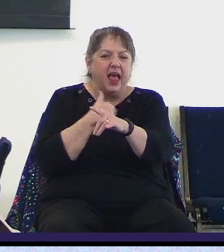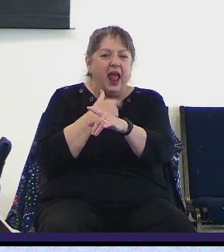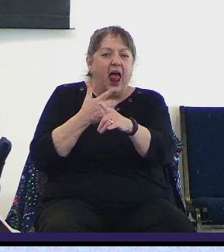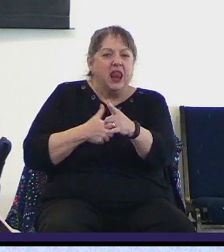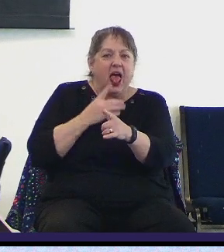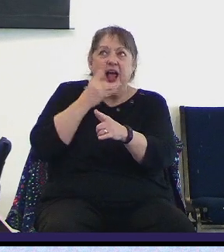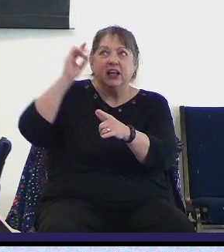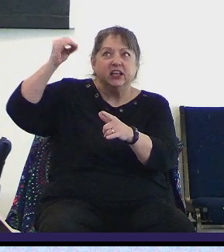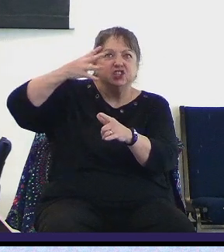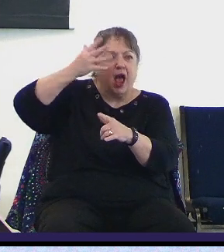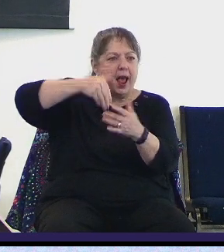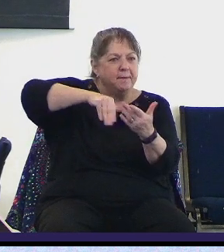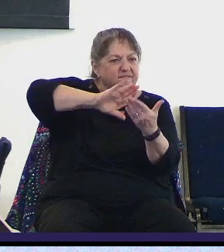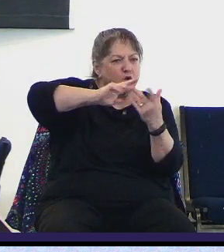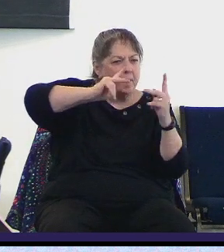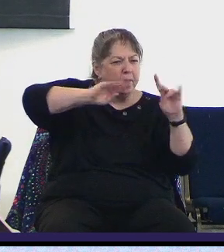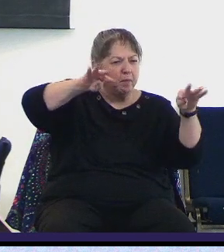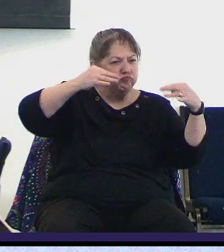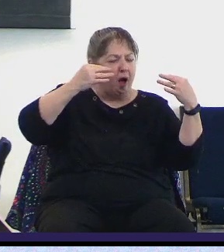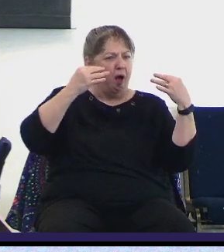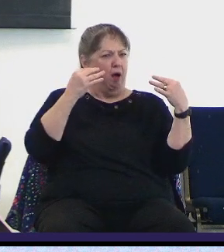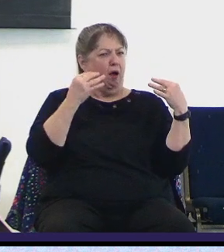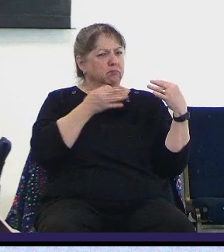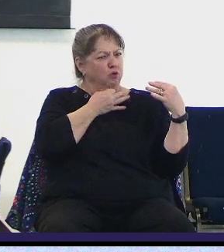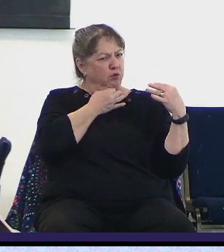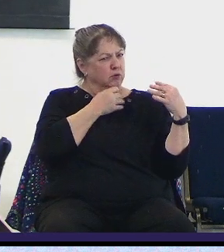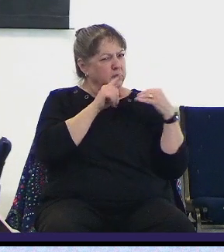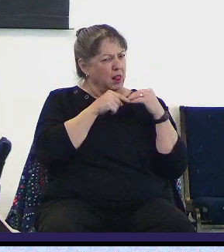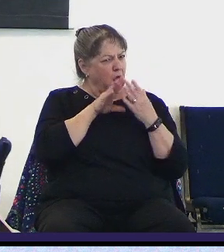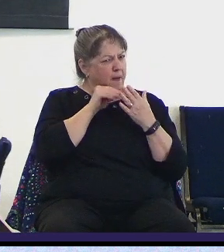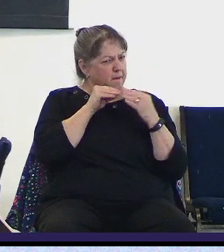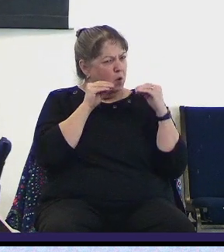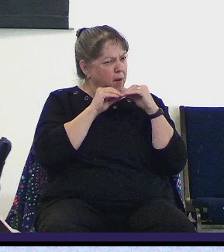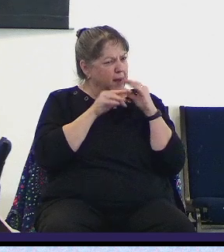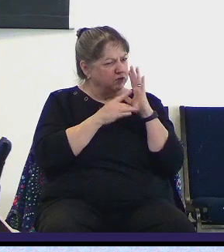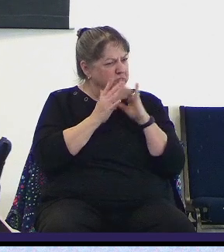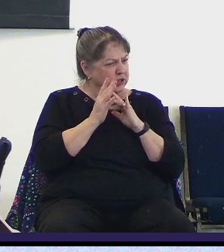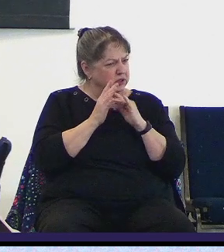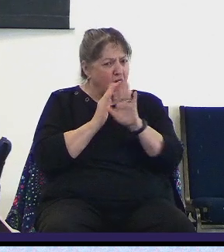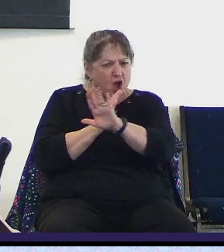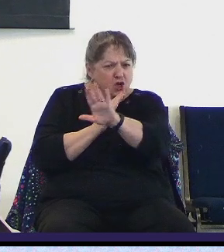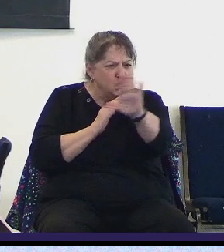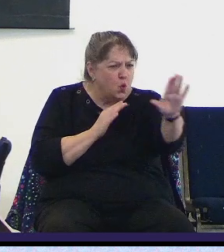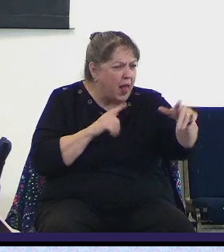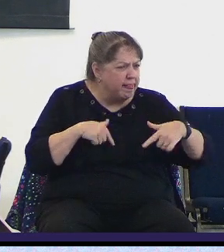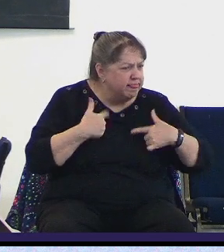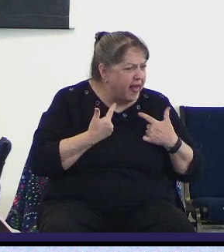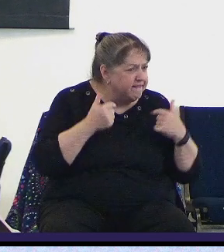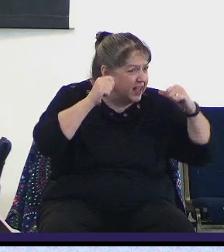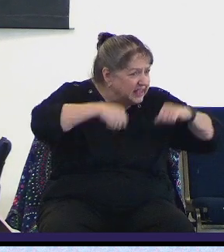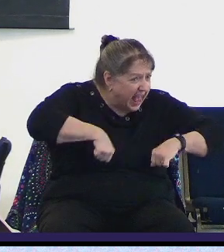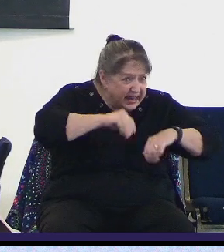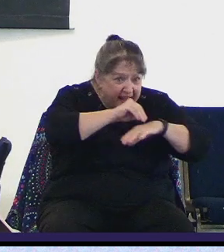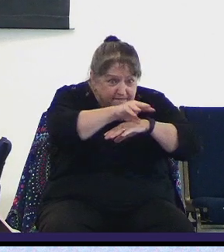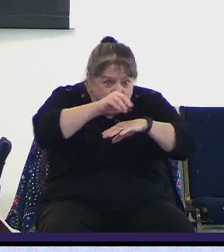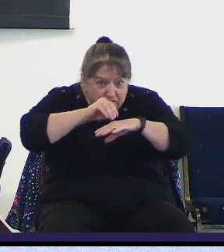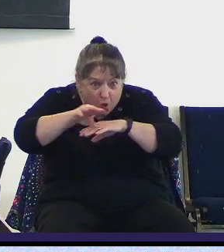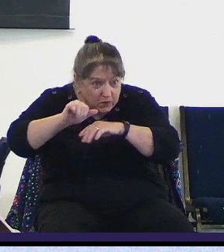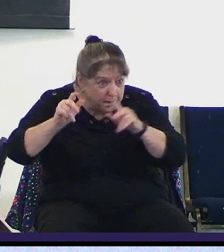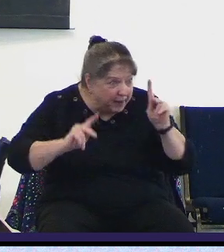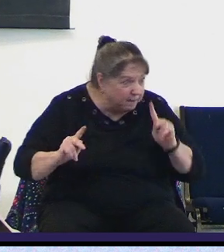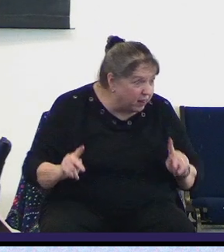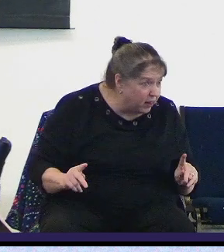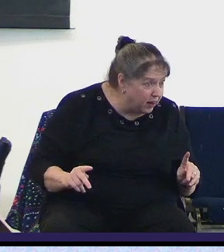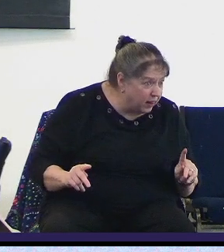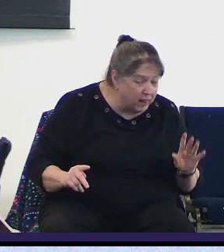can make men and women hungry for Jesus. Our lives can cause people. Have you ever, anyone in here, just raise your hand,